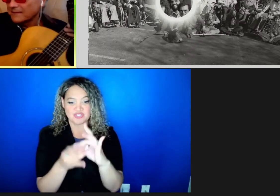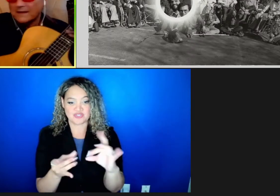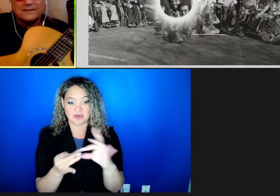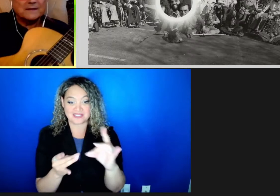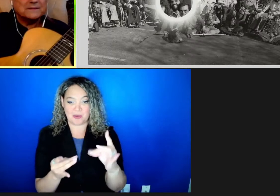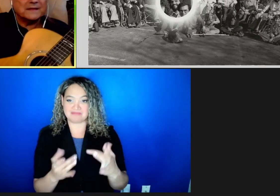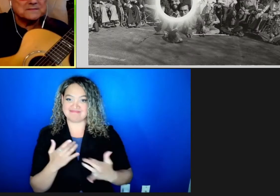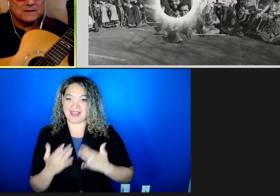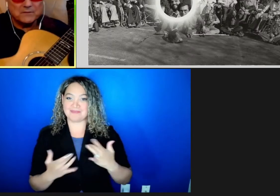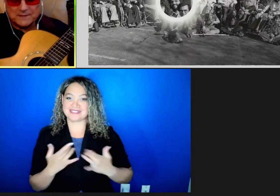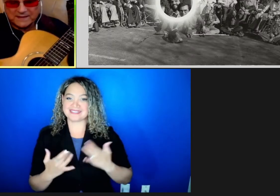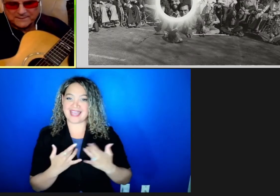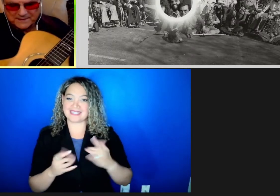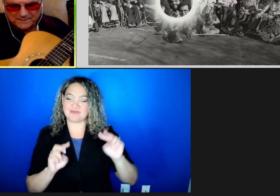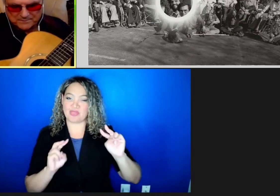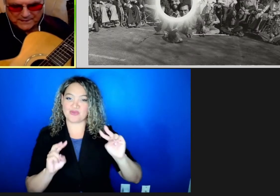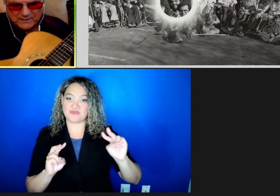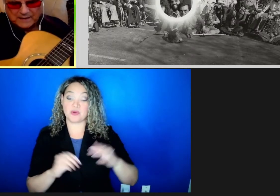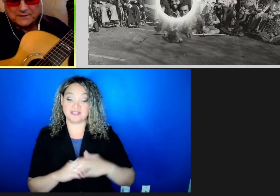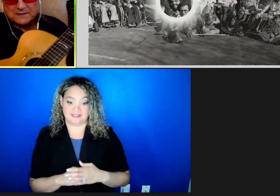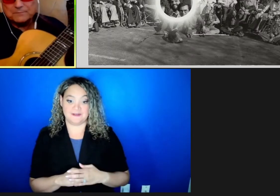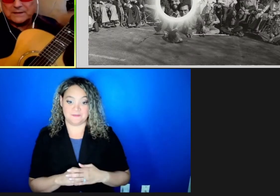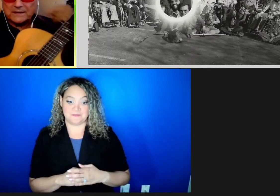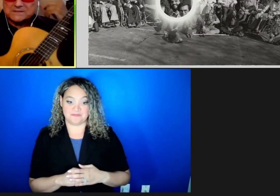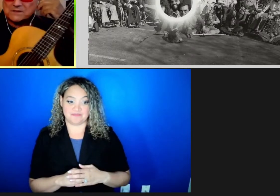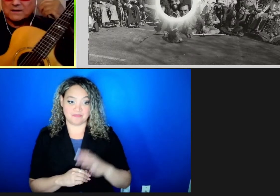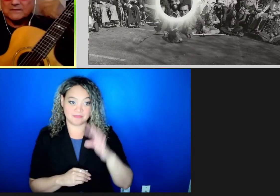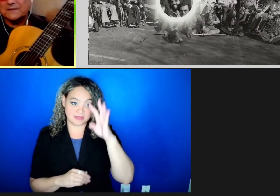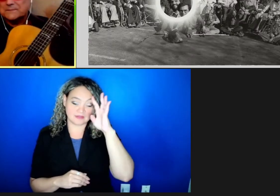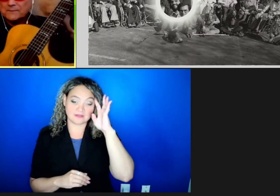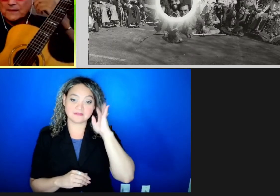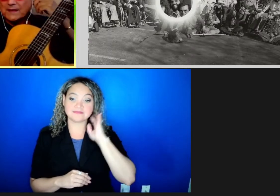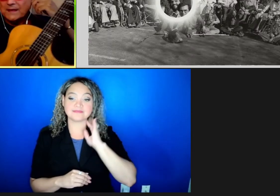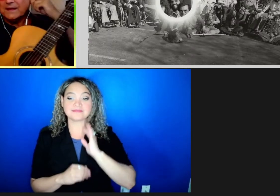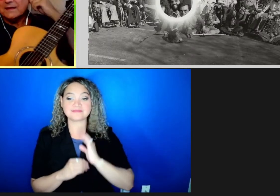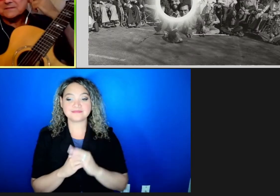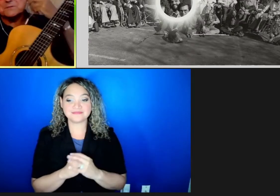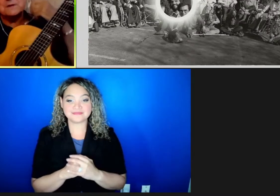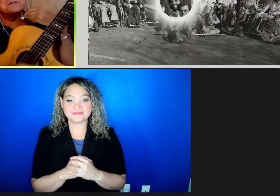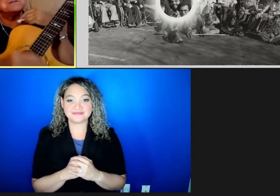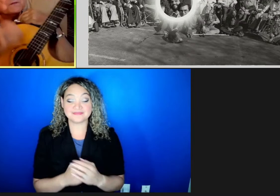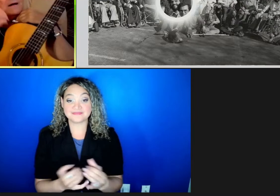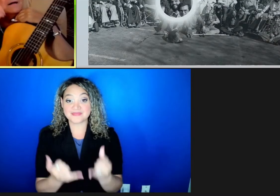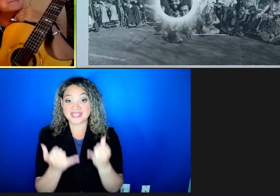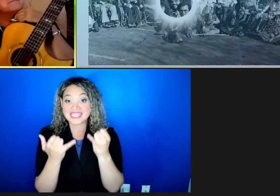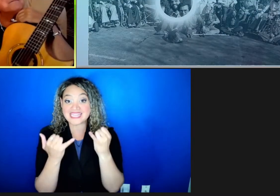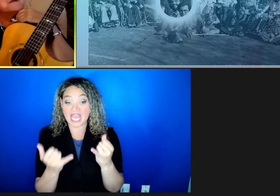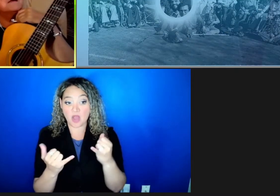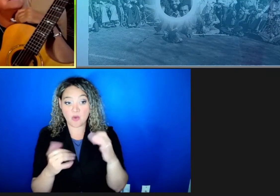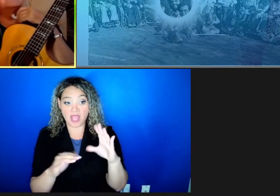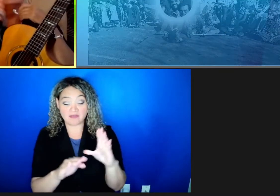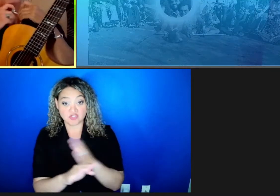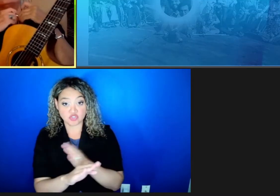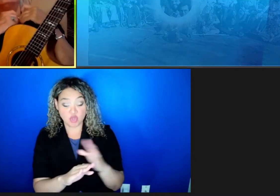to that. That will be coming up. But Yes. I'm going to play a song that is a reach.